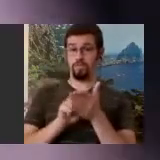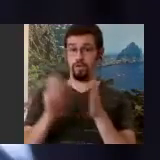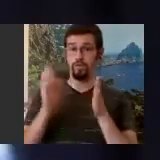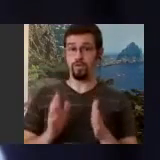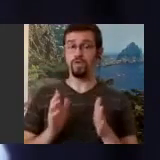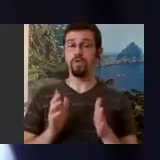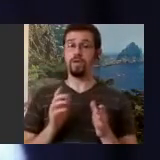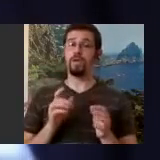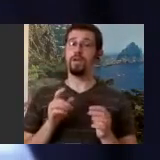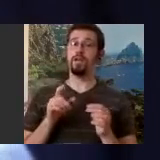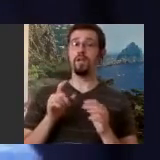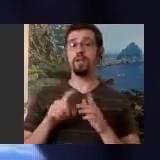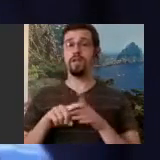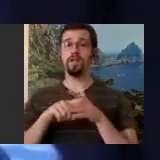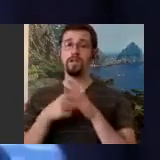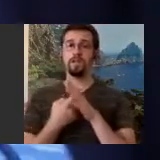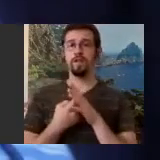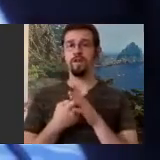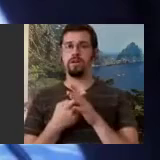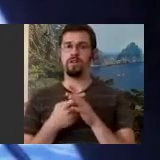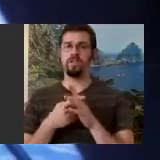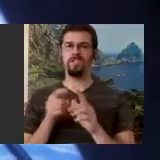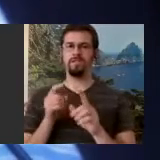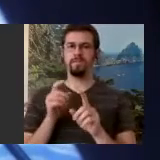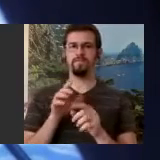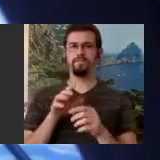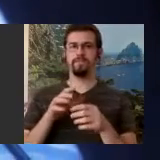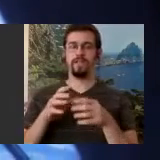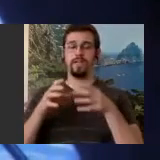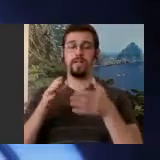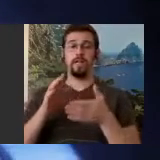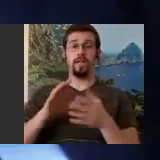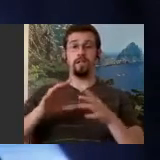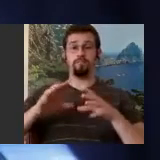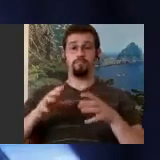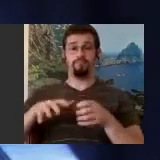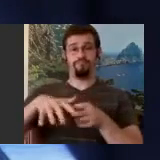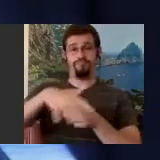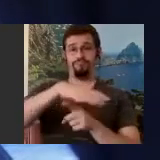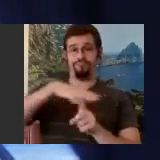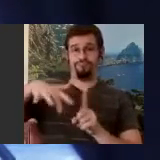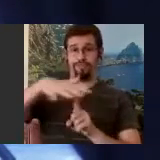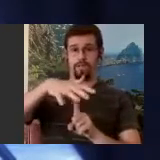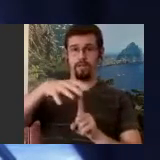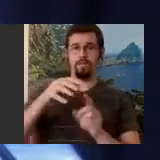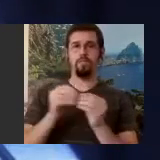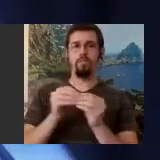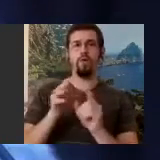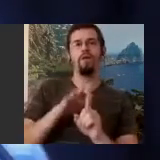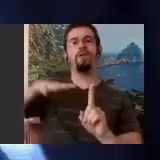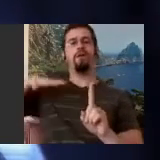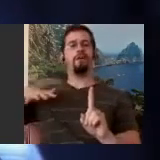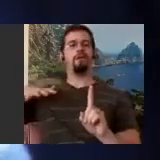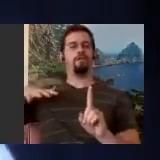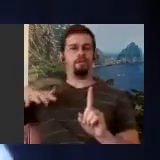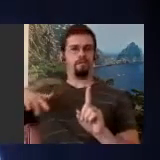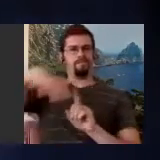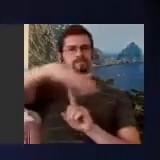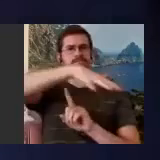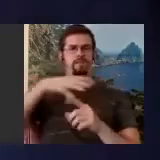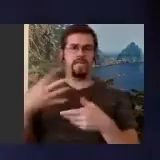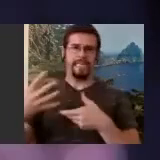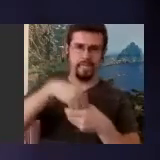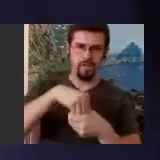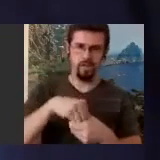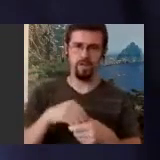musical or paramusical instructions for performing bodily gestures in a musical context. The articulation of bodily